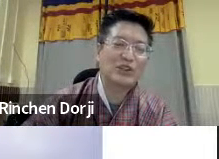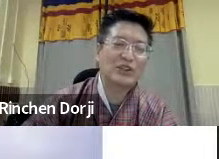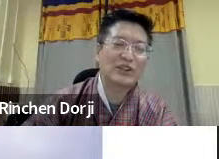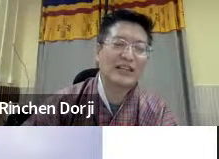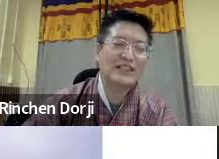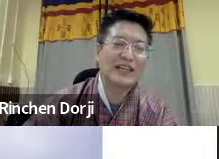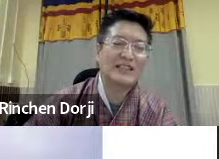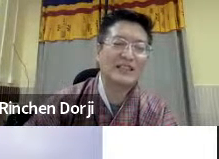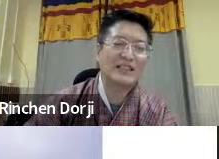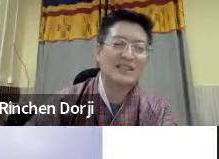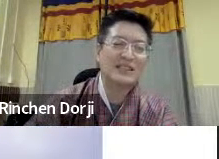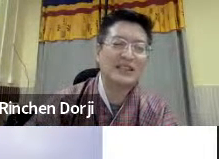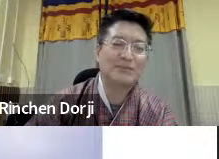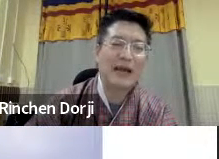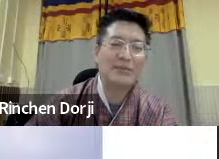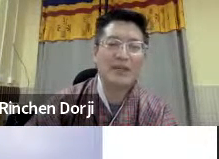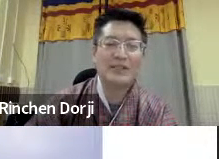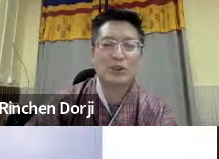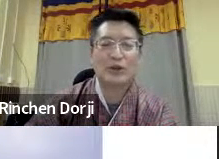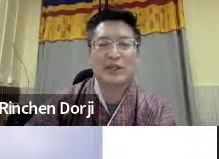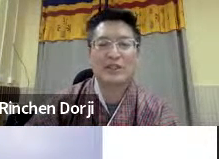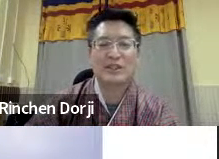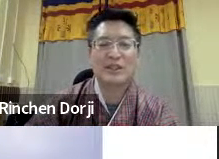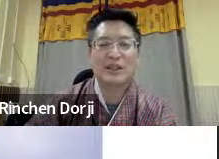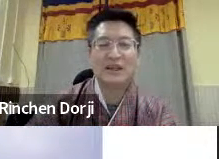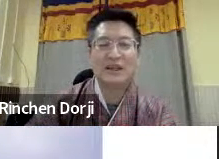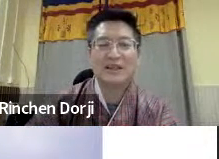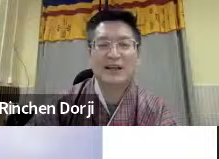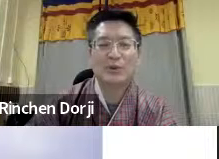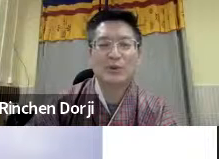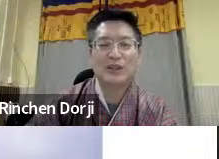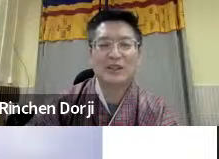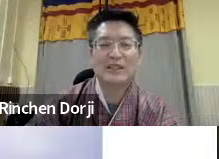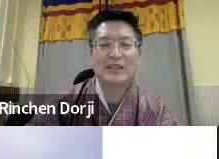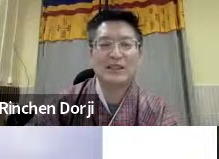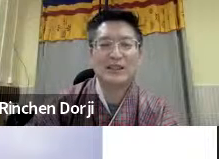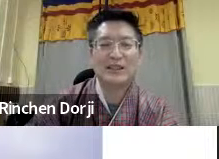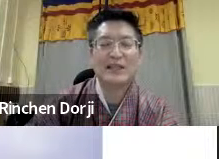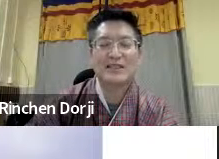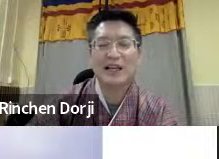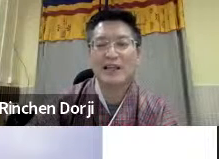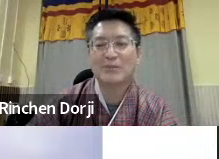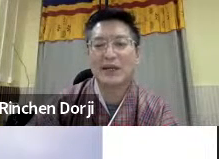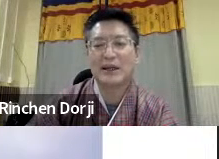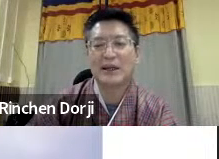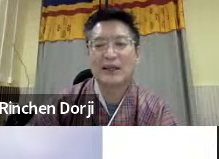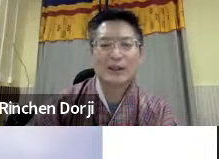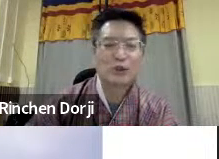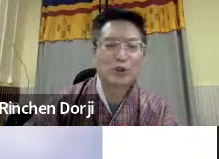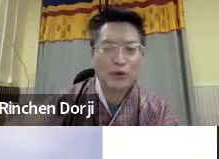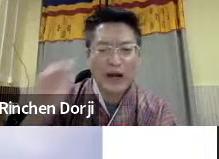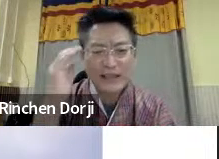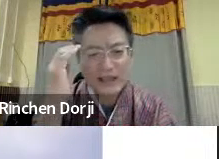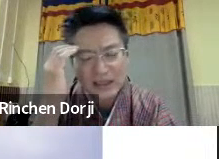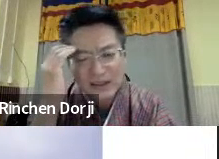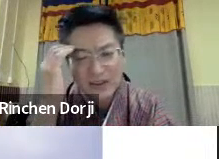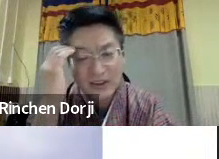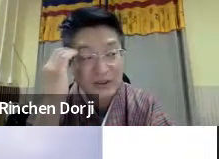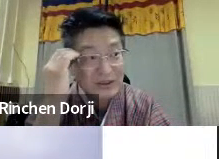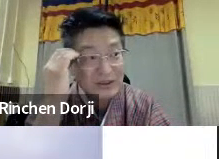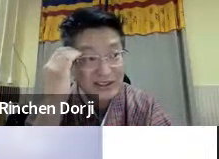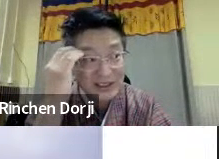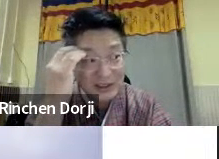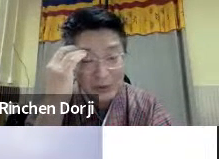that you see on the right hand side is the Prime Minister of the country. The other one is the king's younger brother. So for us,